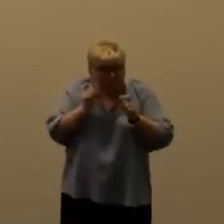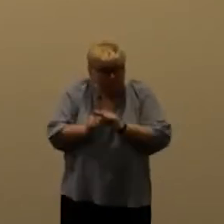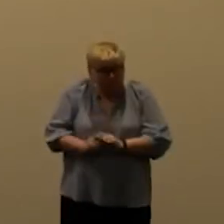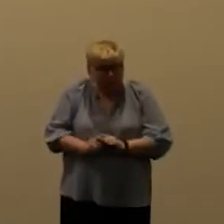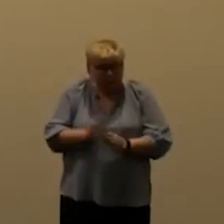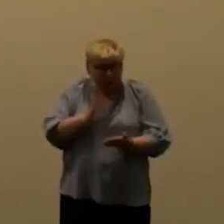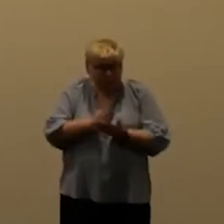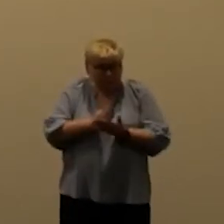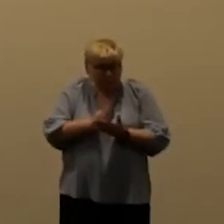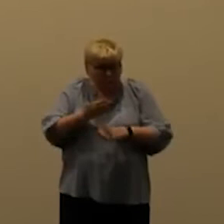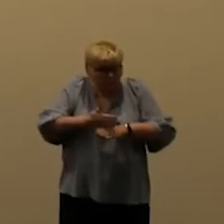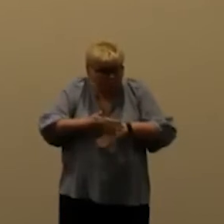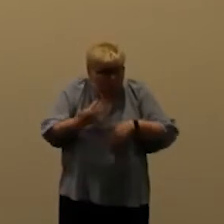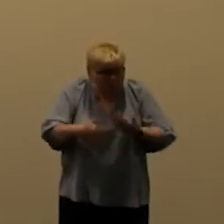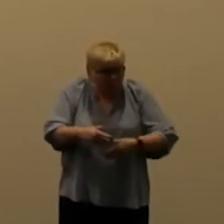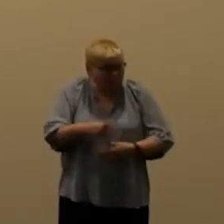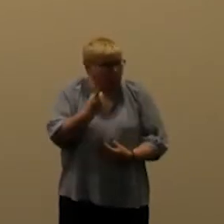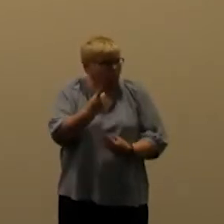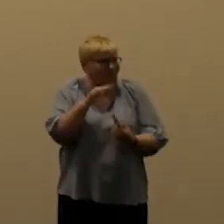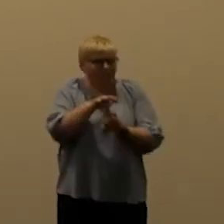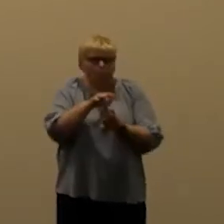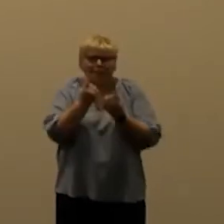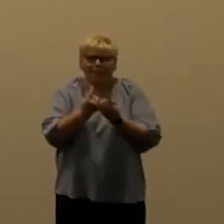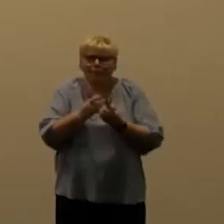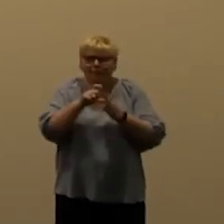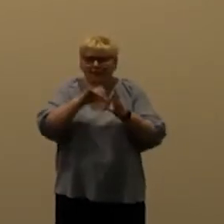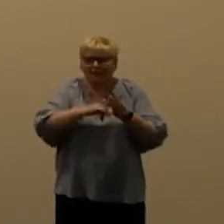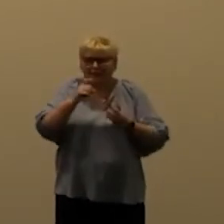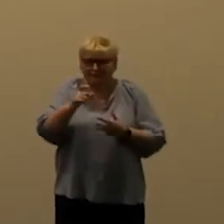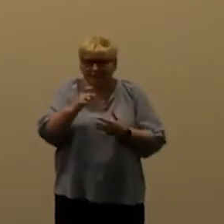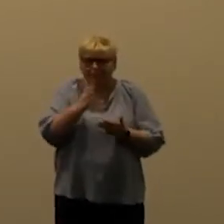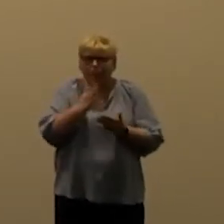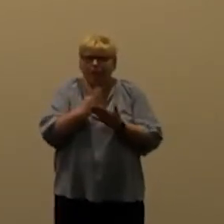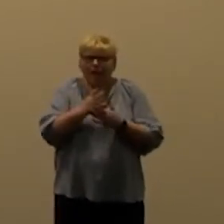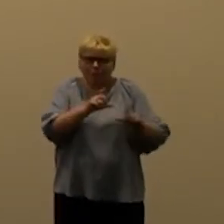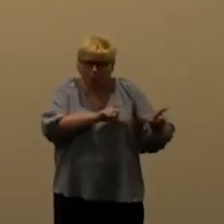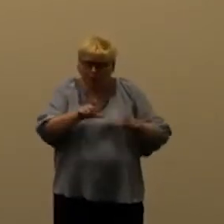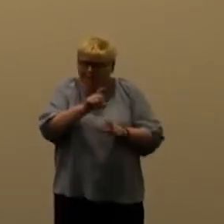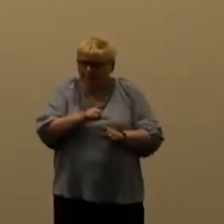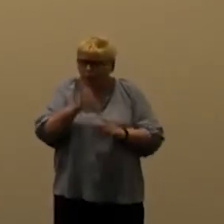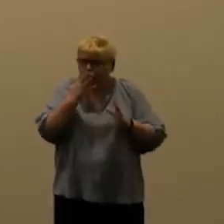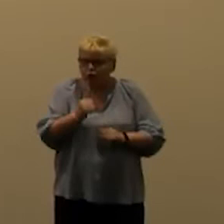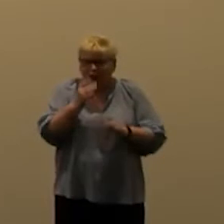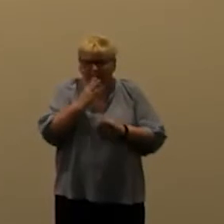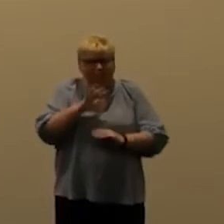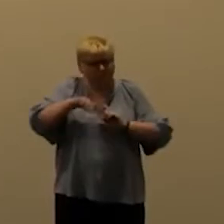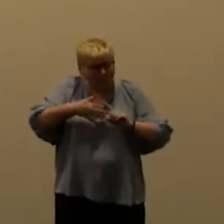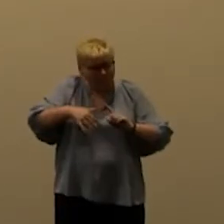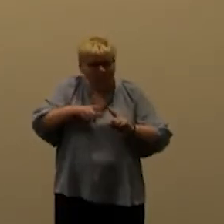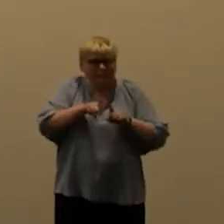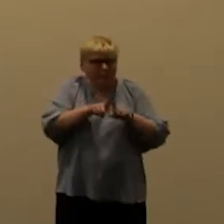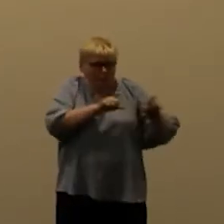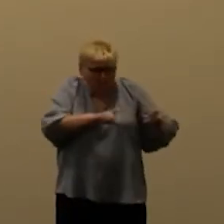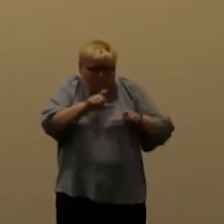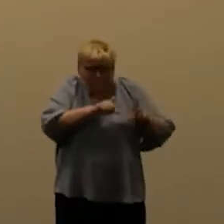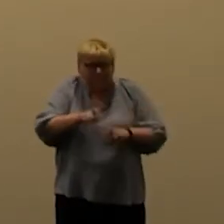comes in. One of the key things with DSC is that it basically has a continuous check running in the background, and it's called a consistency check. So